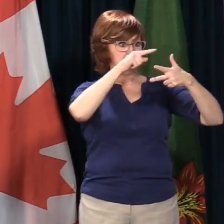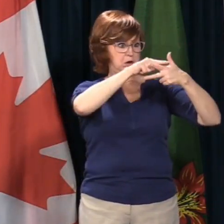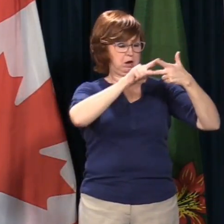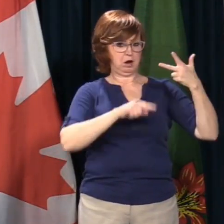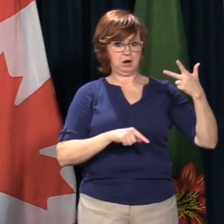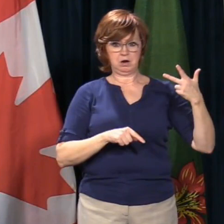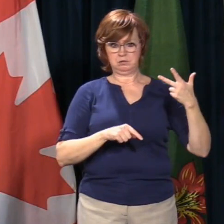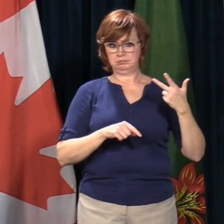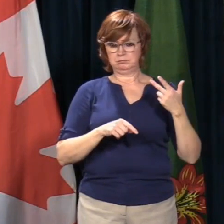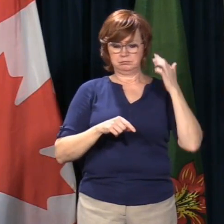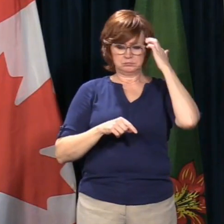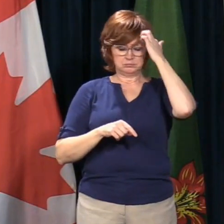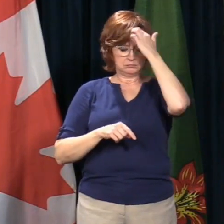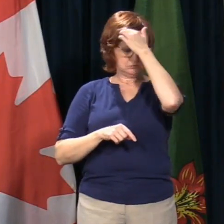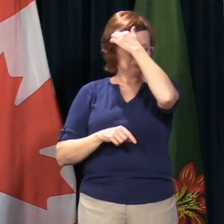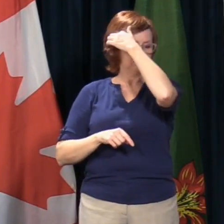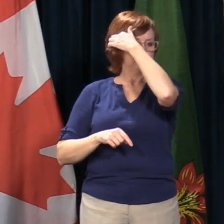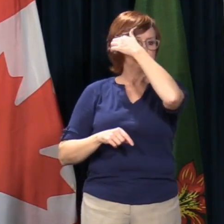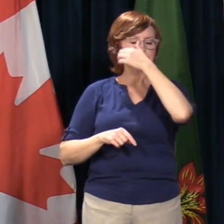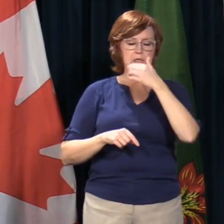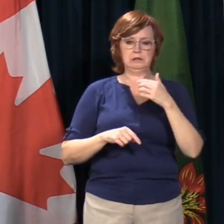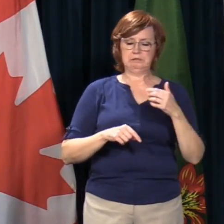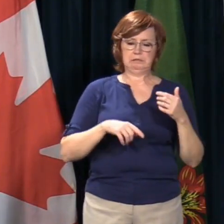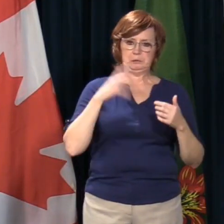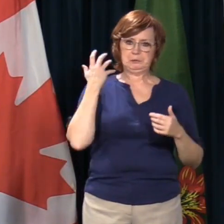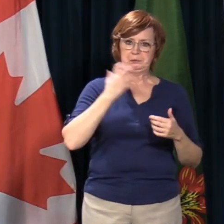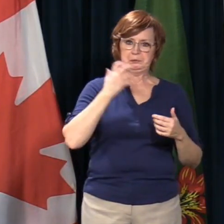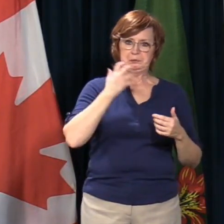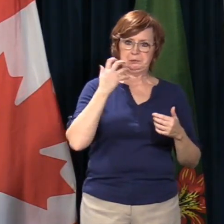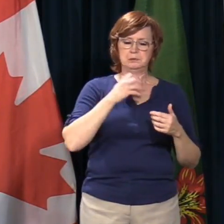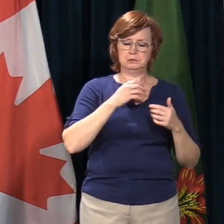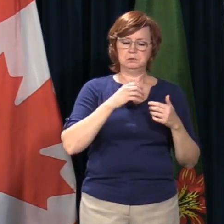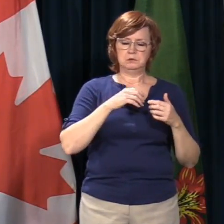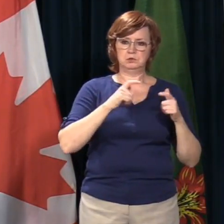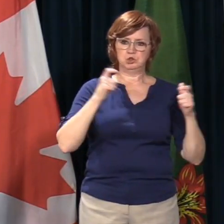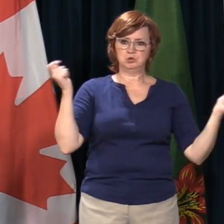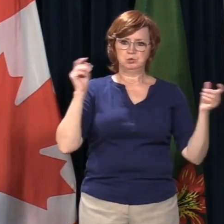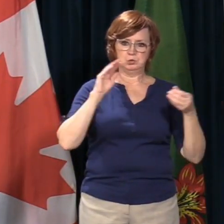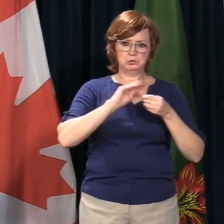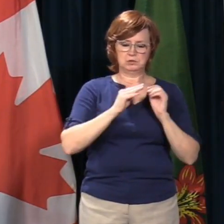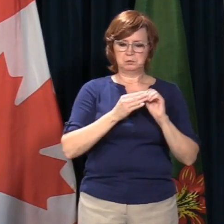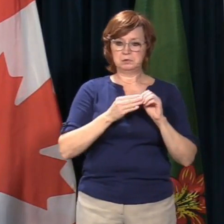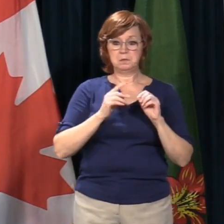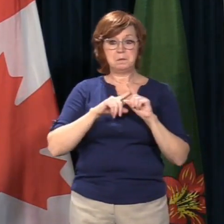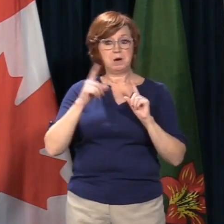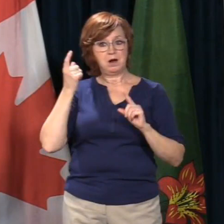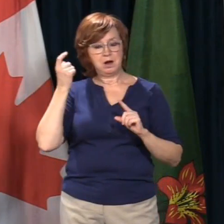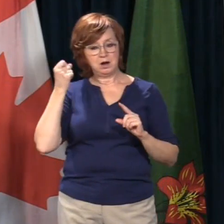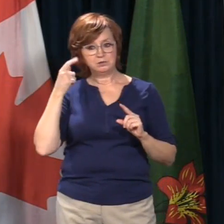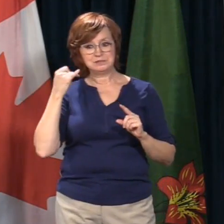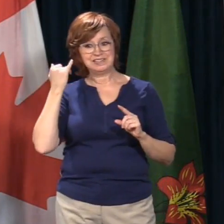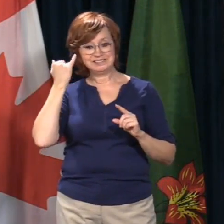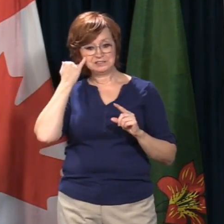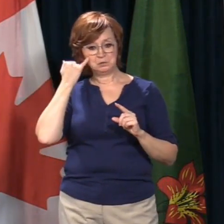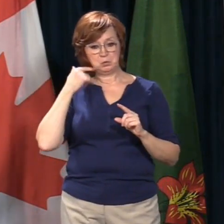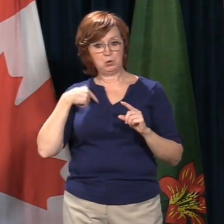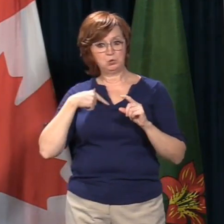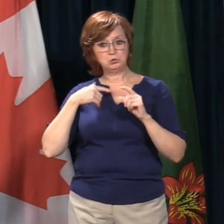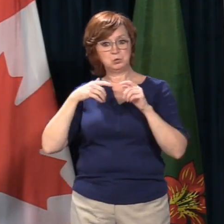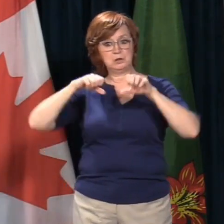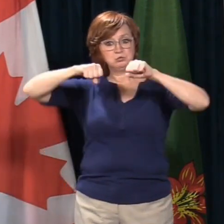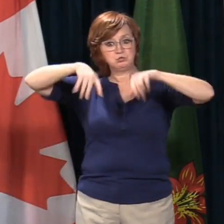up to our original projected numbers. So we will providing more detail next week, including how that new modeling may change